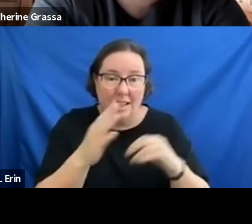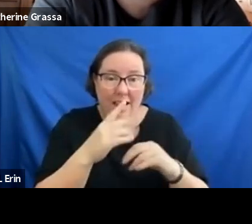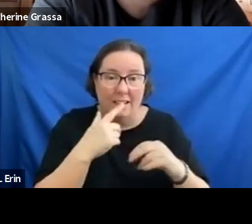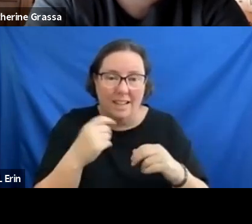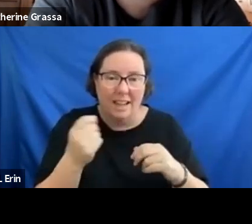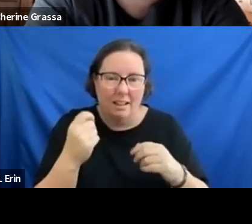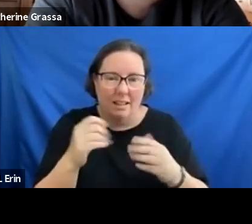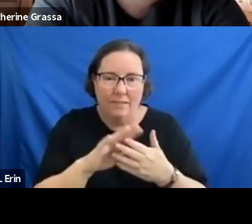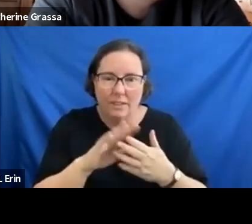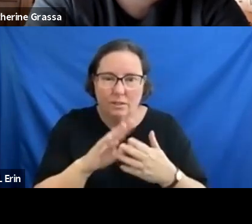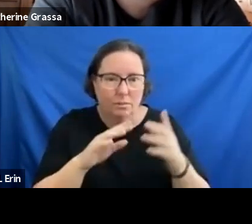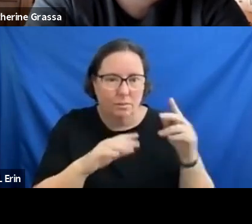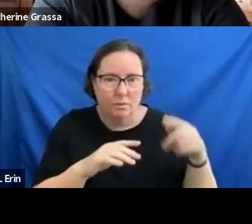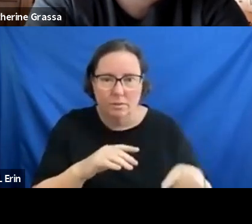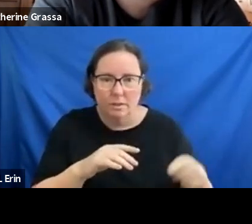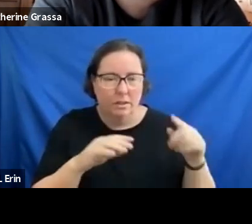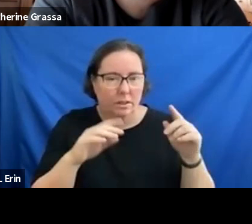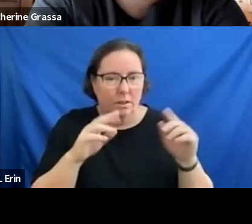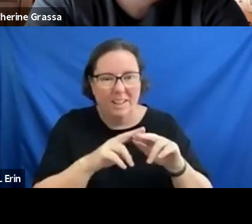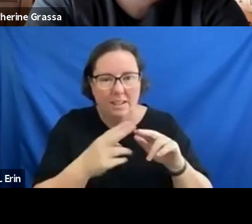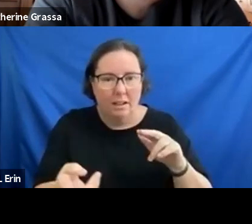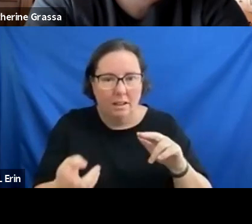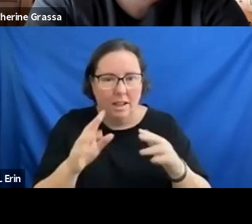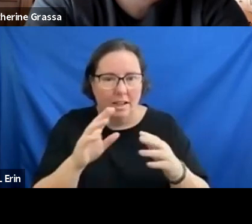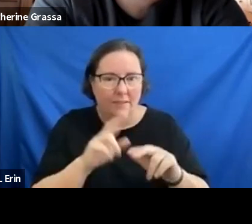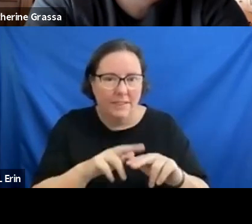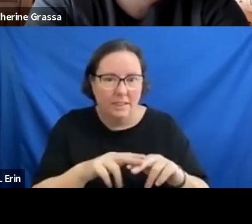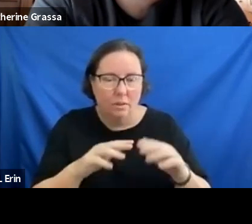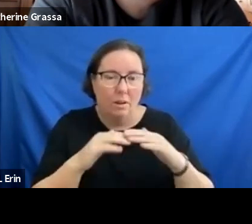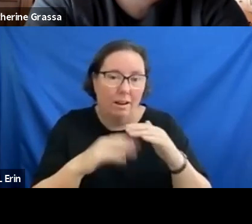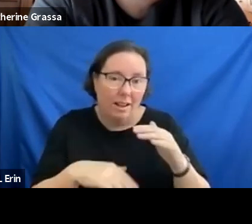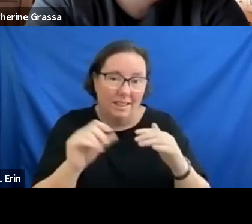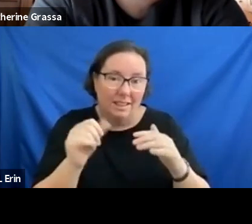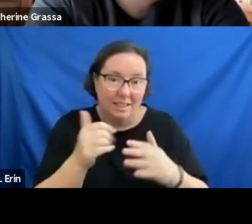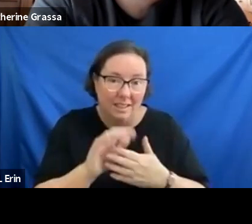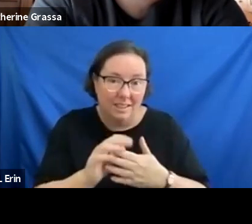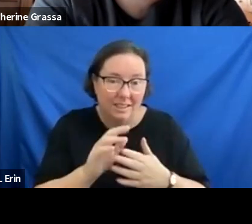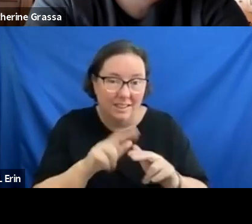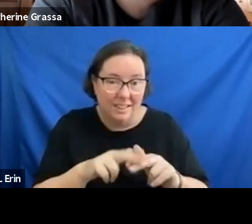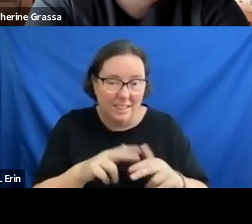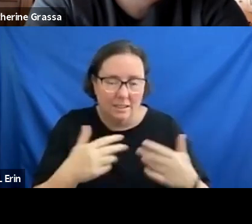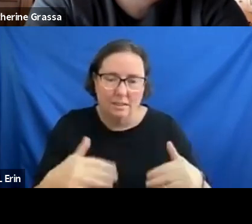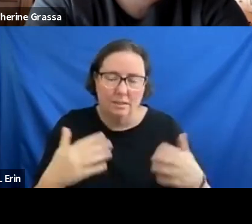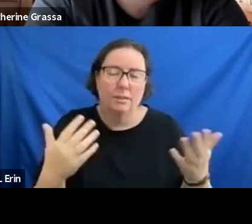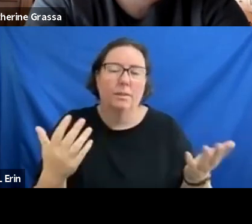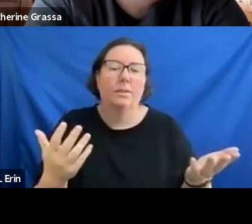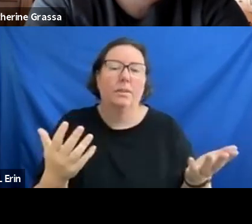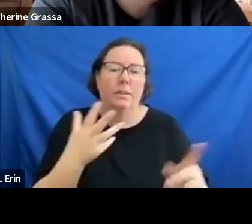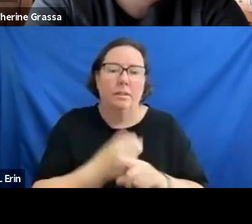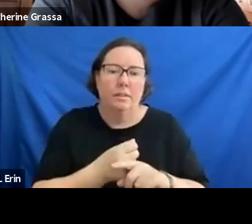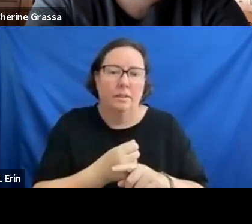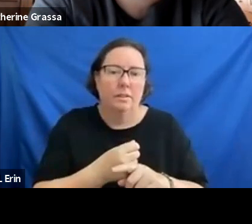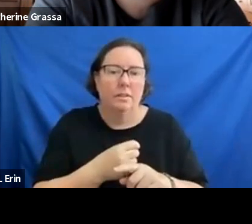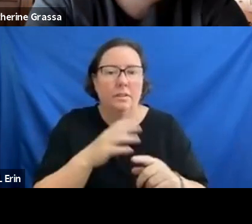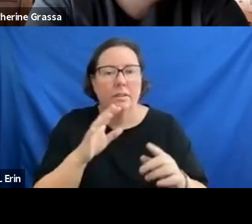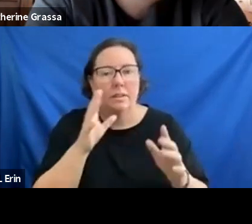are BPS schools, with a decline of 10 seats. This had a significantly minimize the impact of these schools, as